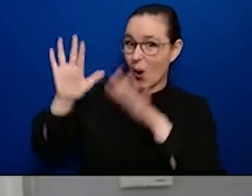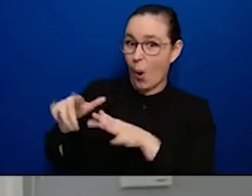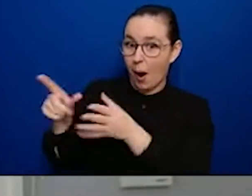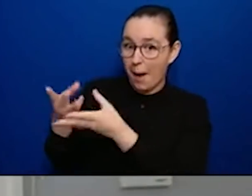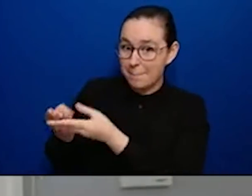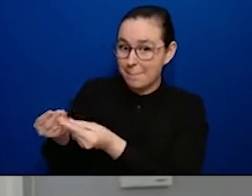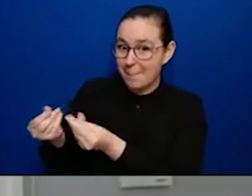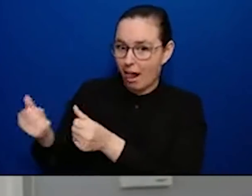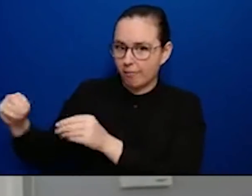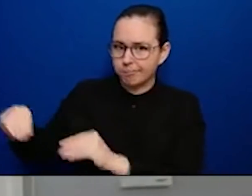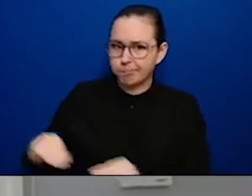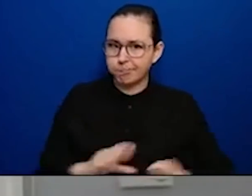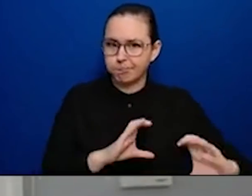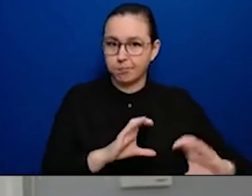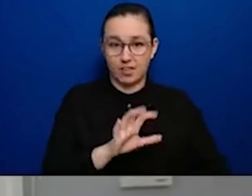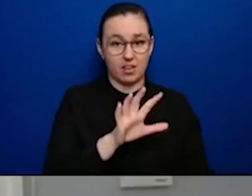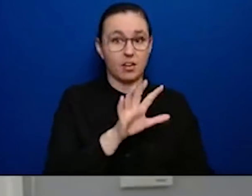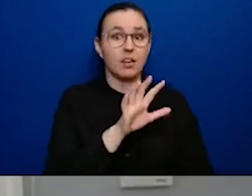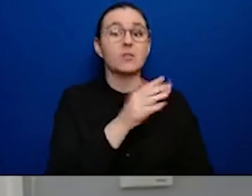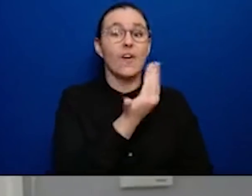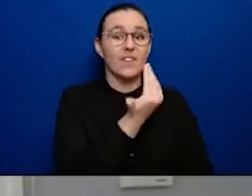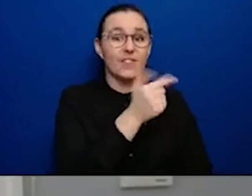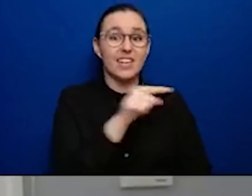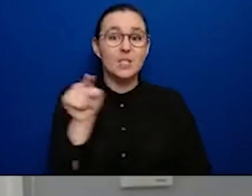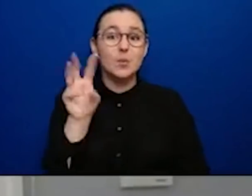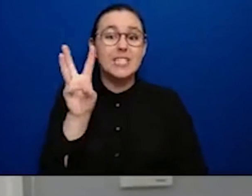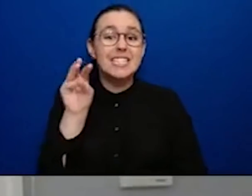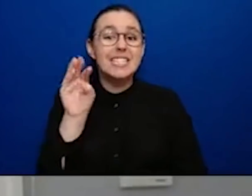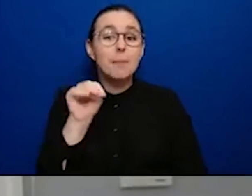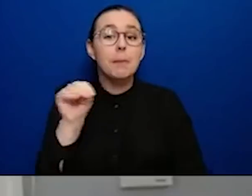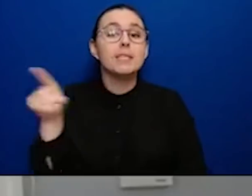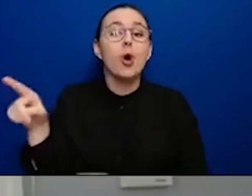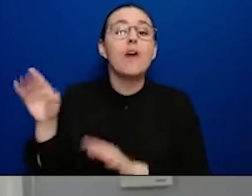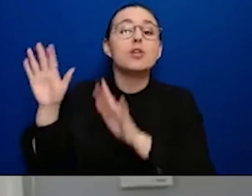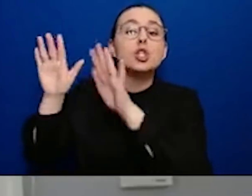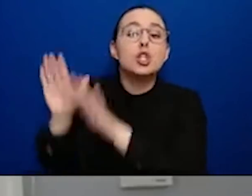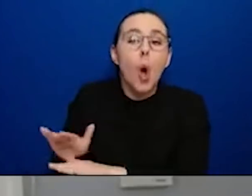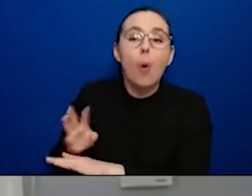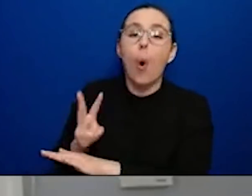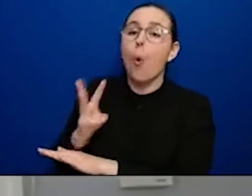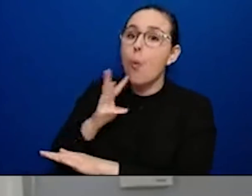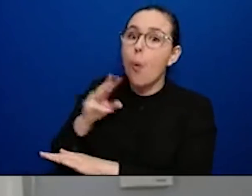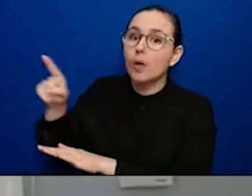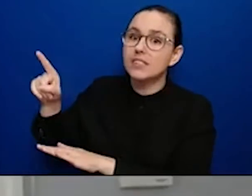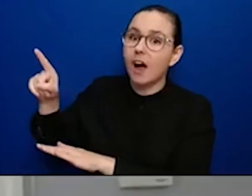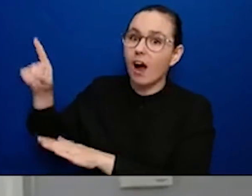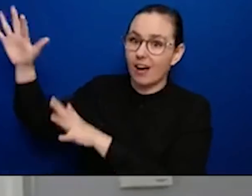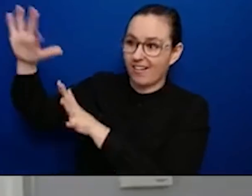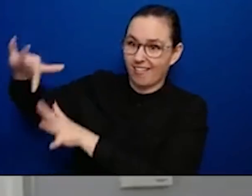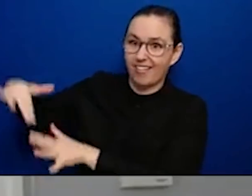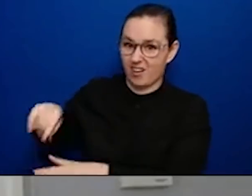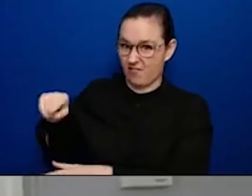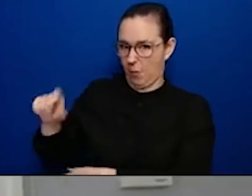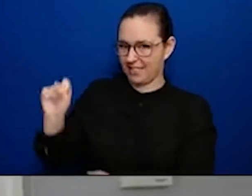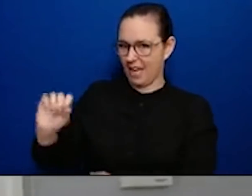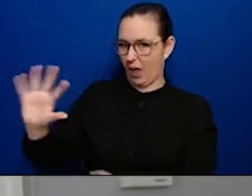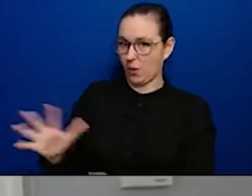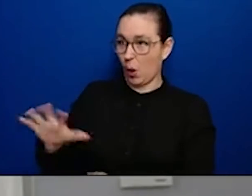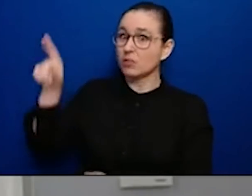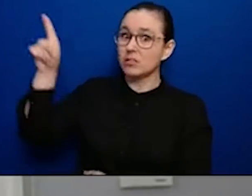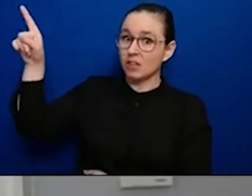December. So very, very warm up high, a lot of snow melt in addition to what we're seeing in terms of